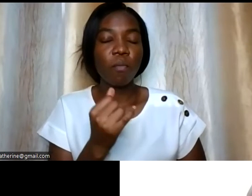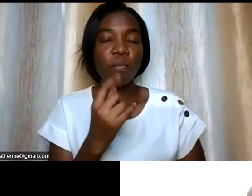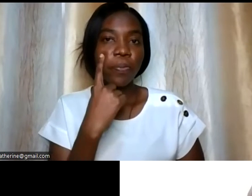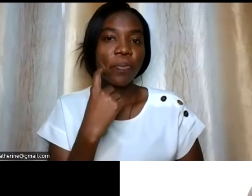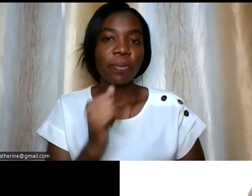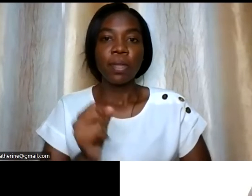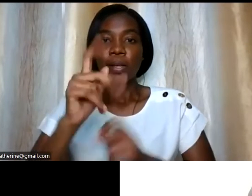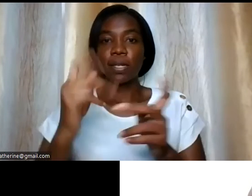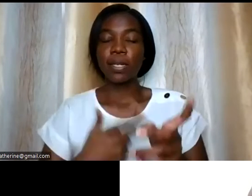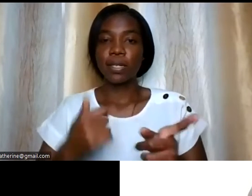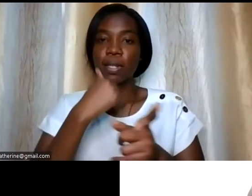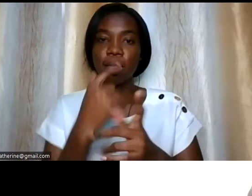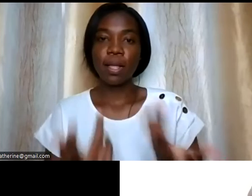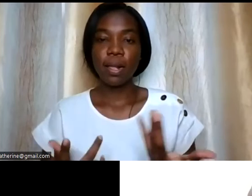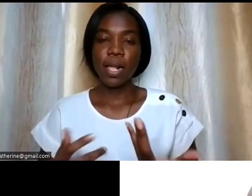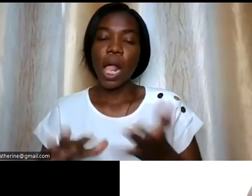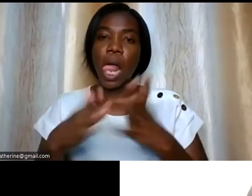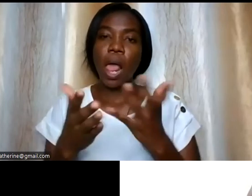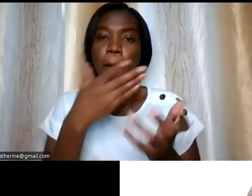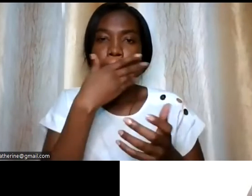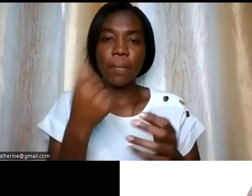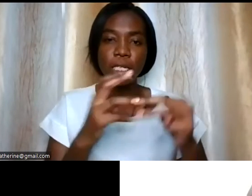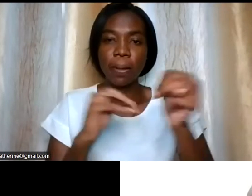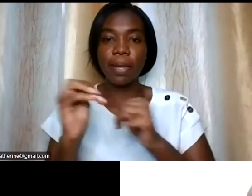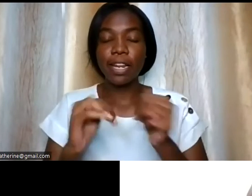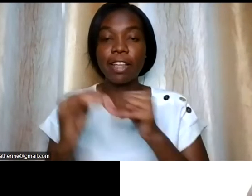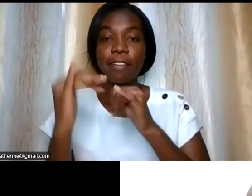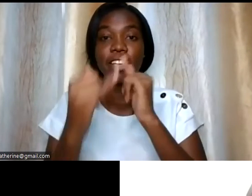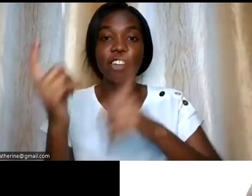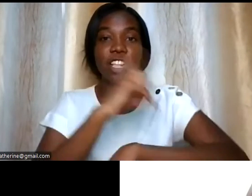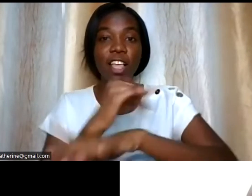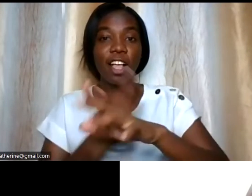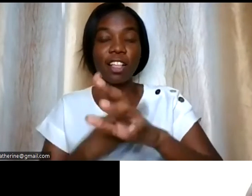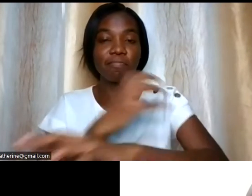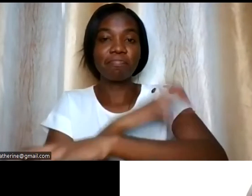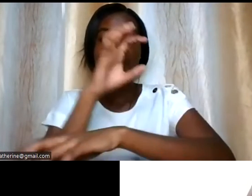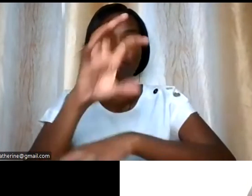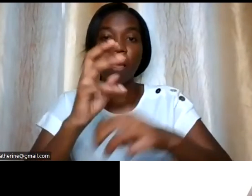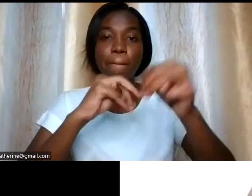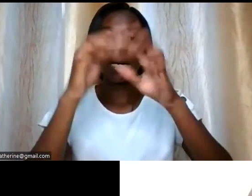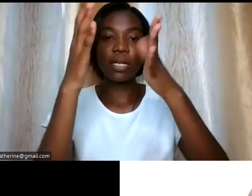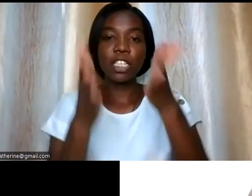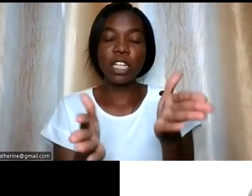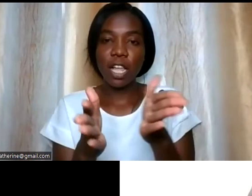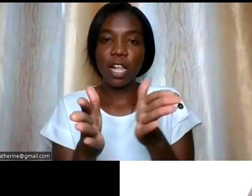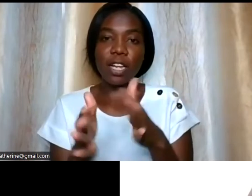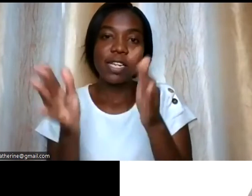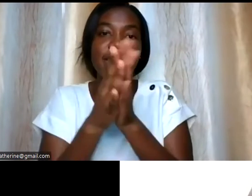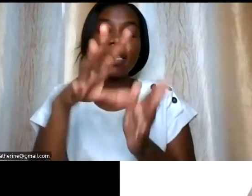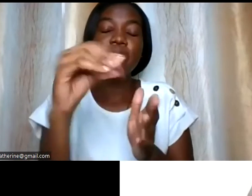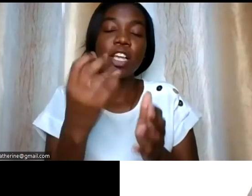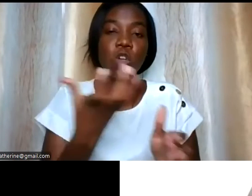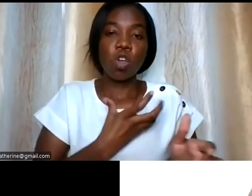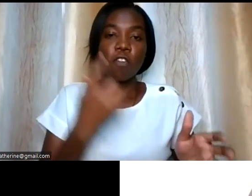how best now we manage is, at the end of the day, we are now empowering managers to take ownership of their